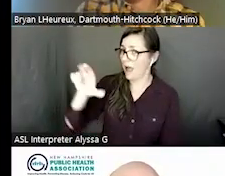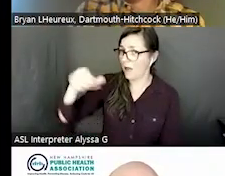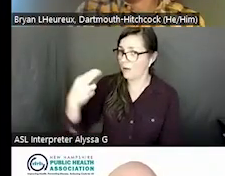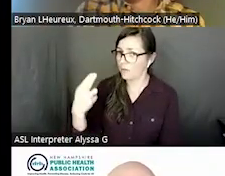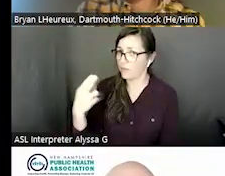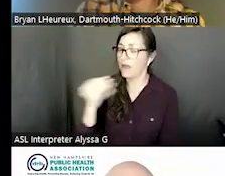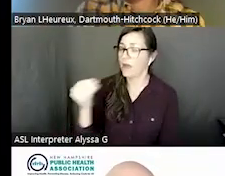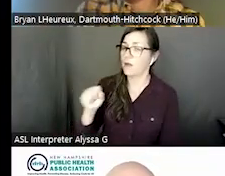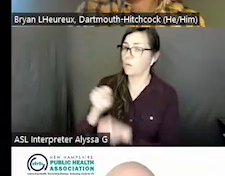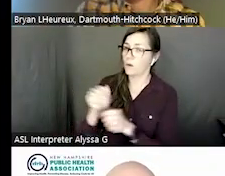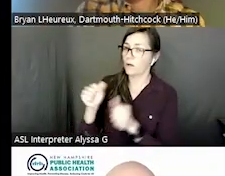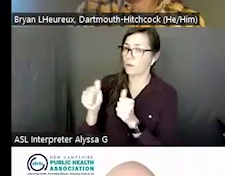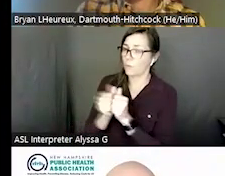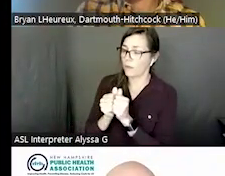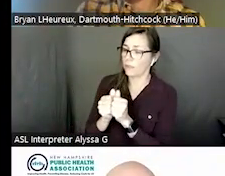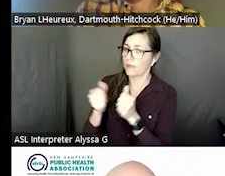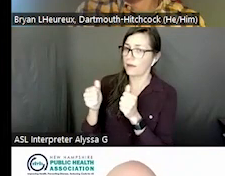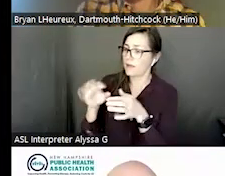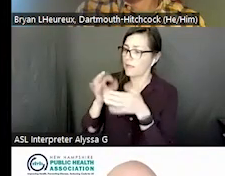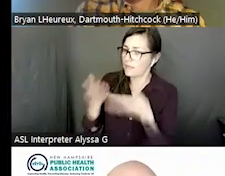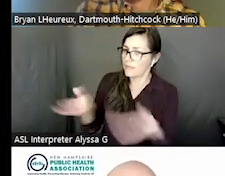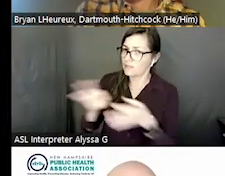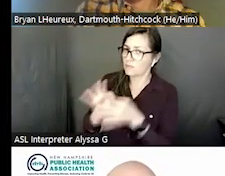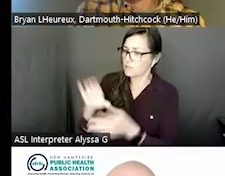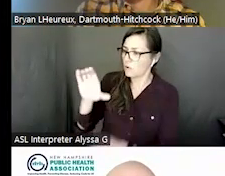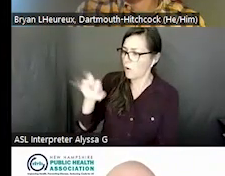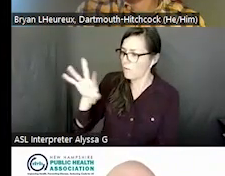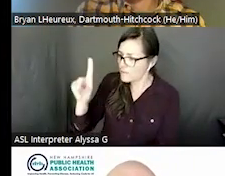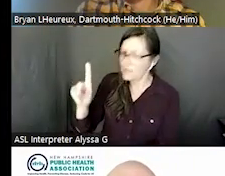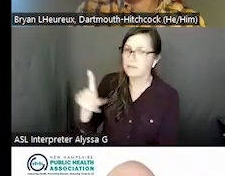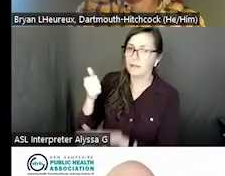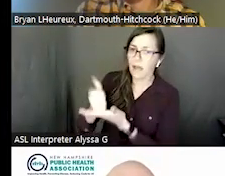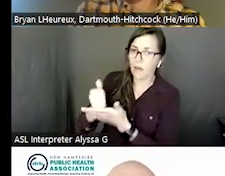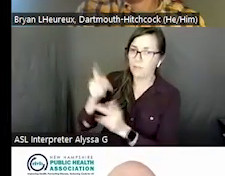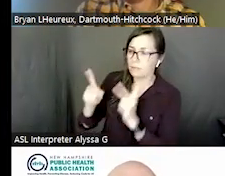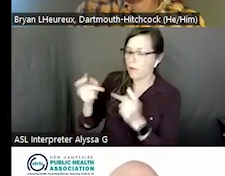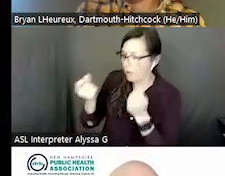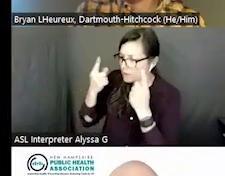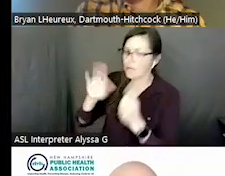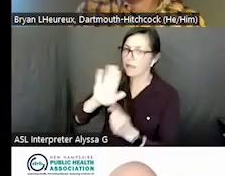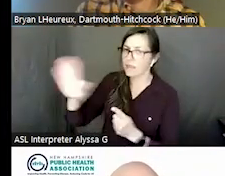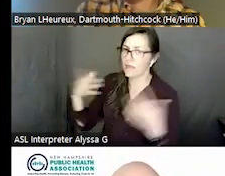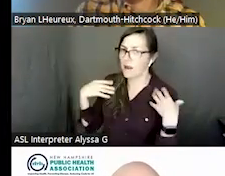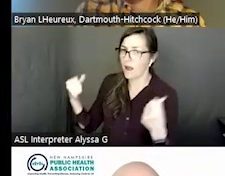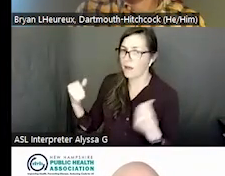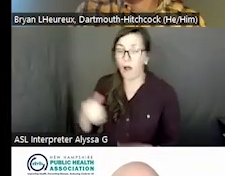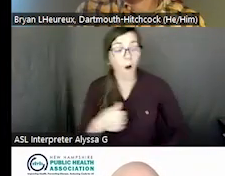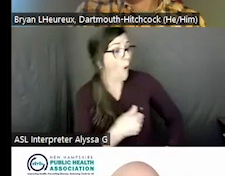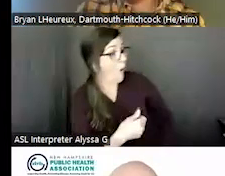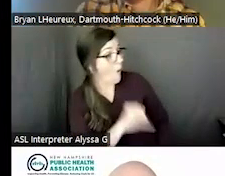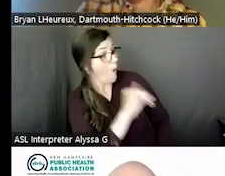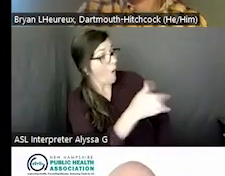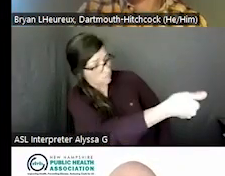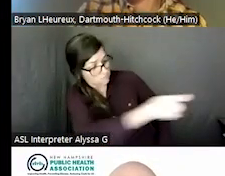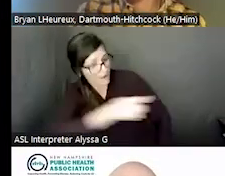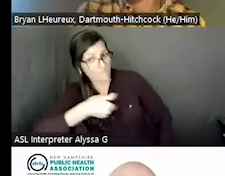on stuff related to COVID and helping people understand what they need to do to be healthy. And then he got the invitation, and the